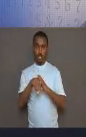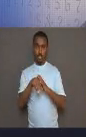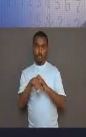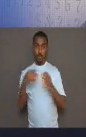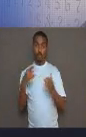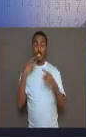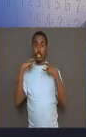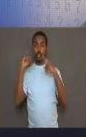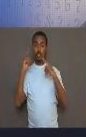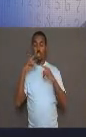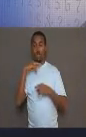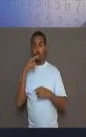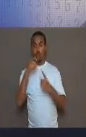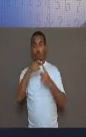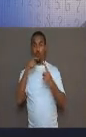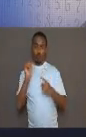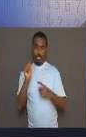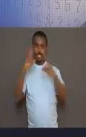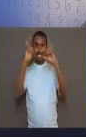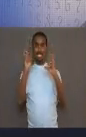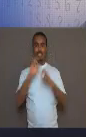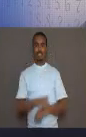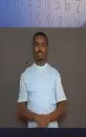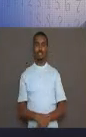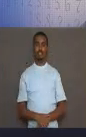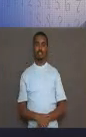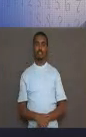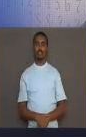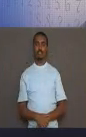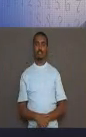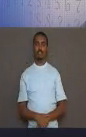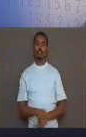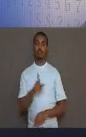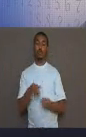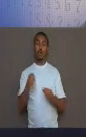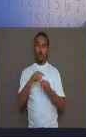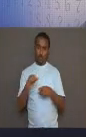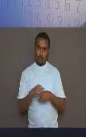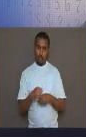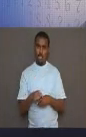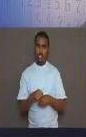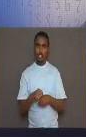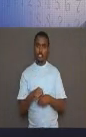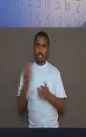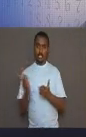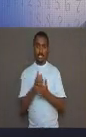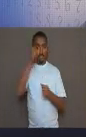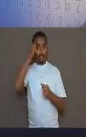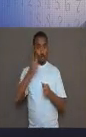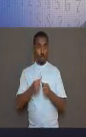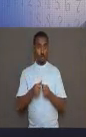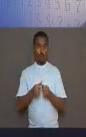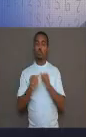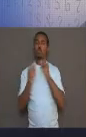the news report from its title. You also practiced taking notes